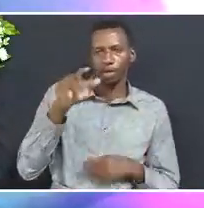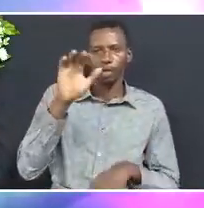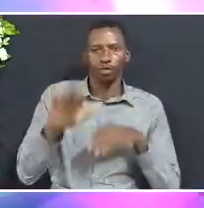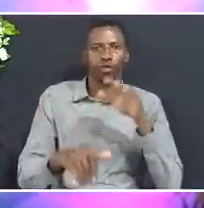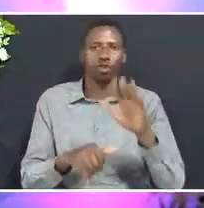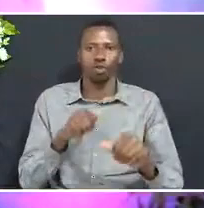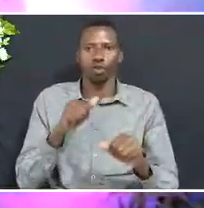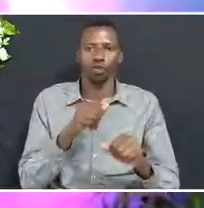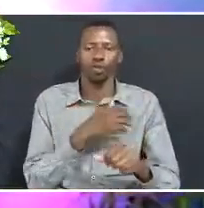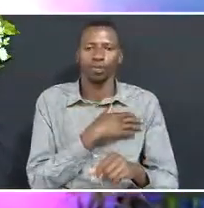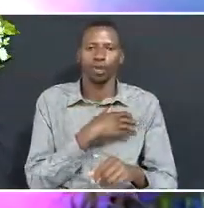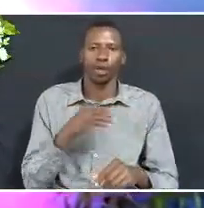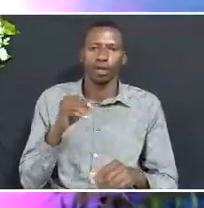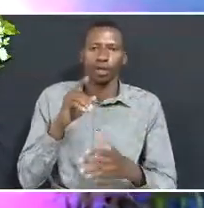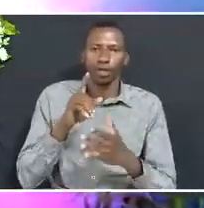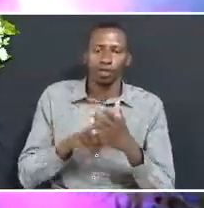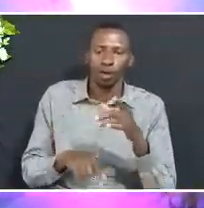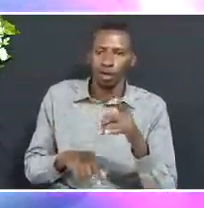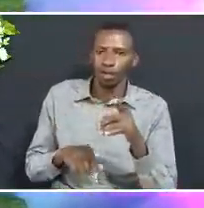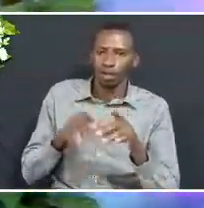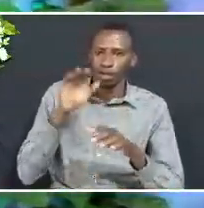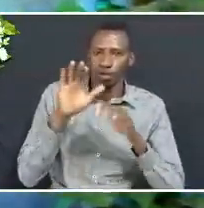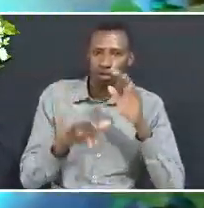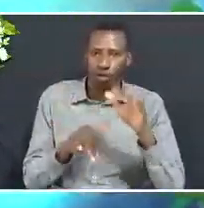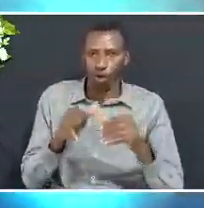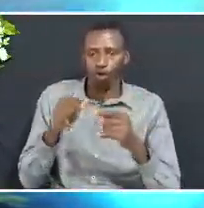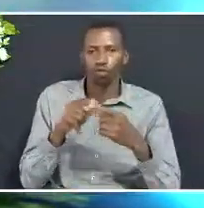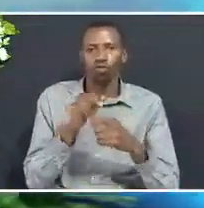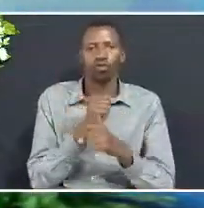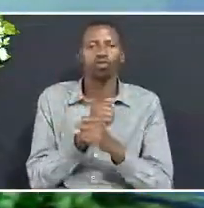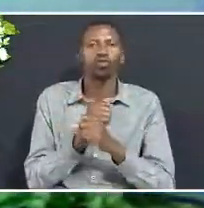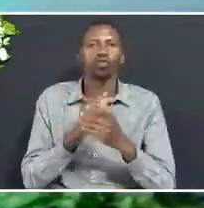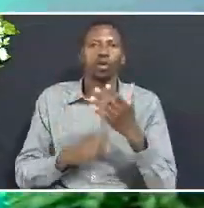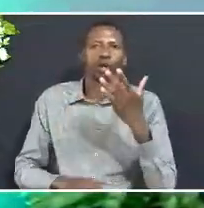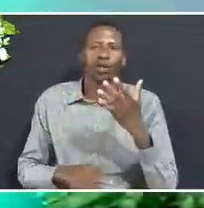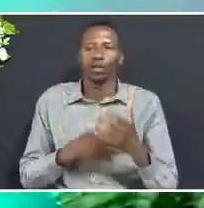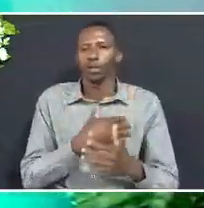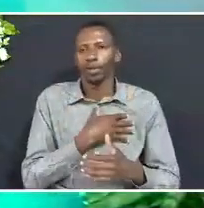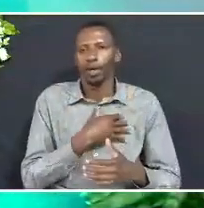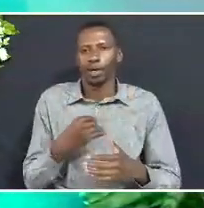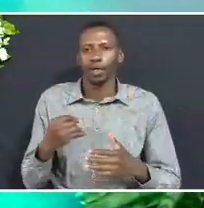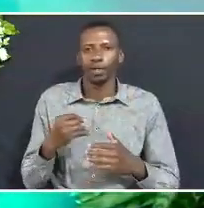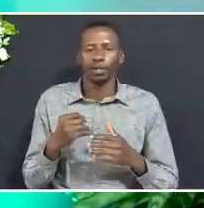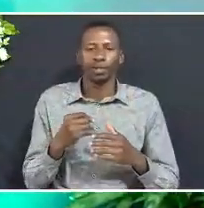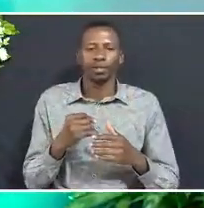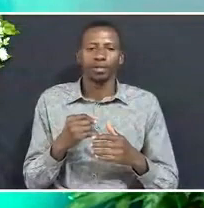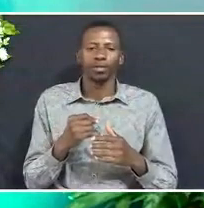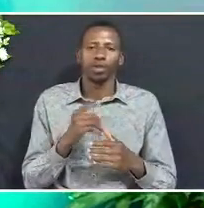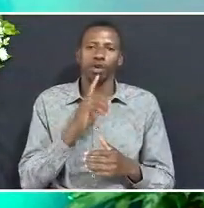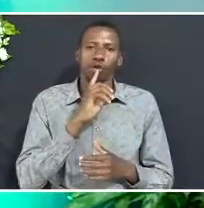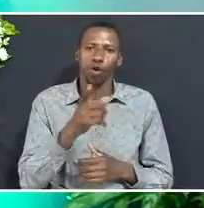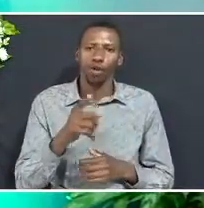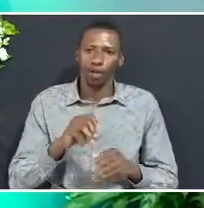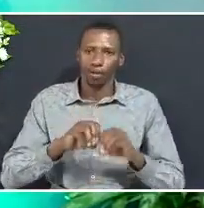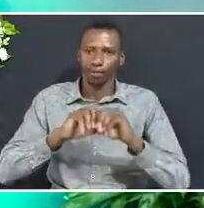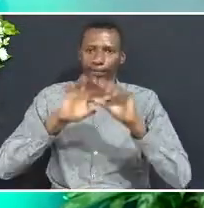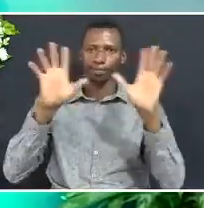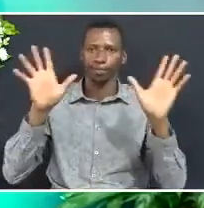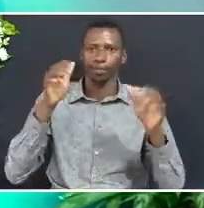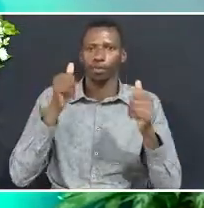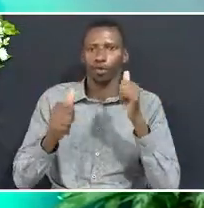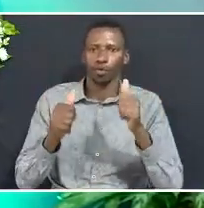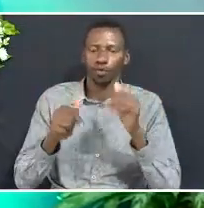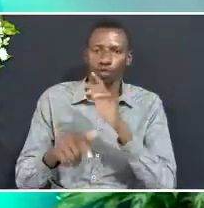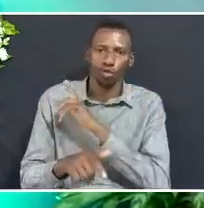and what he has been called to do. And the instructions are clear enough that the Lord has given us to follow.